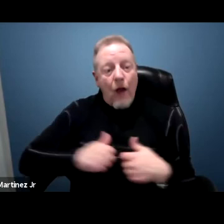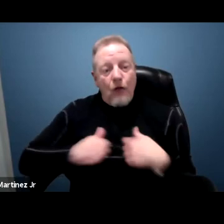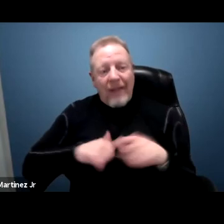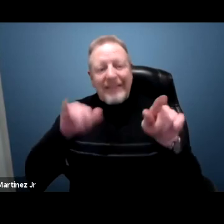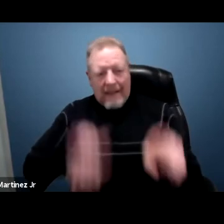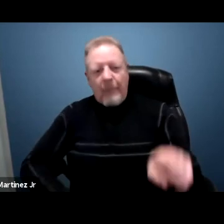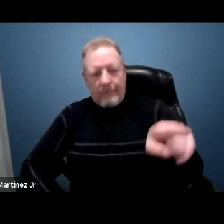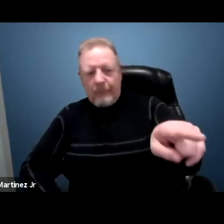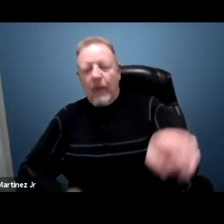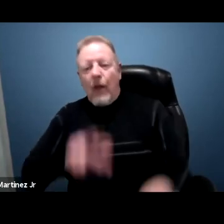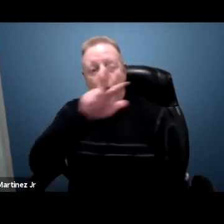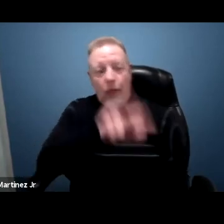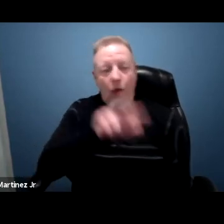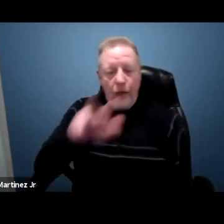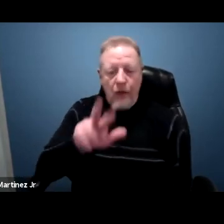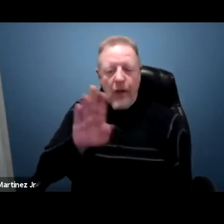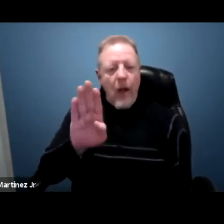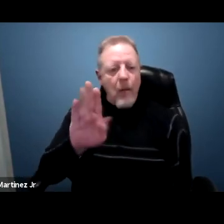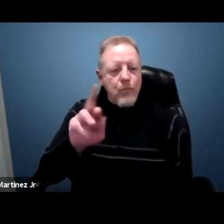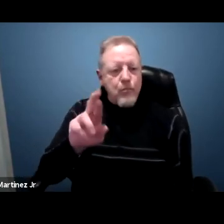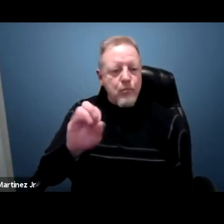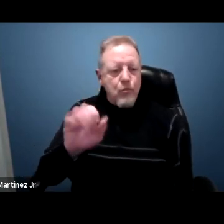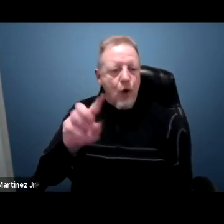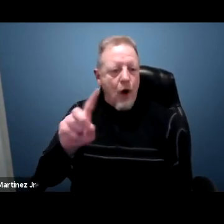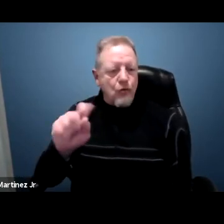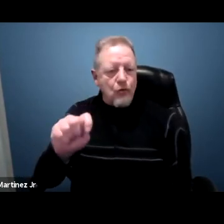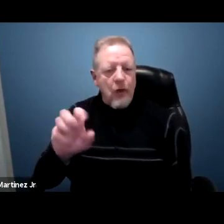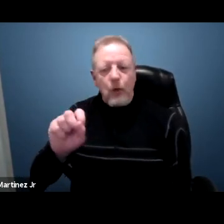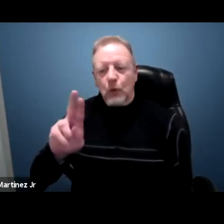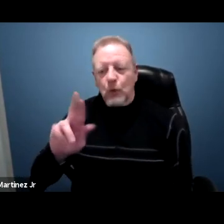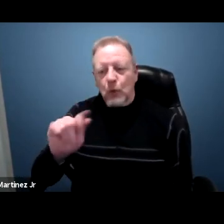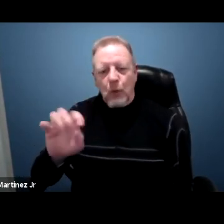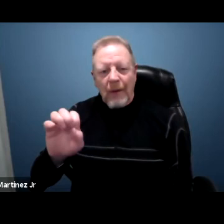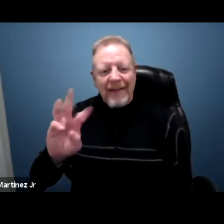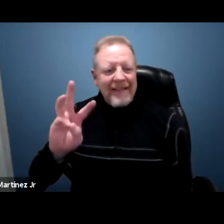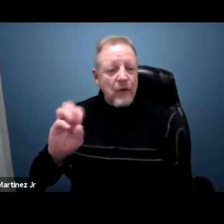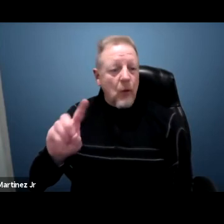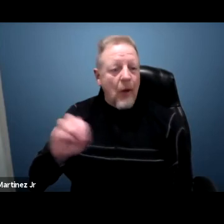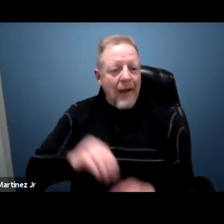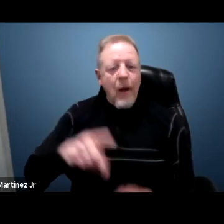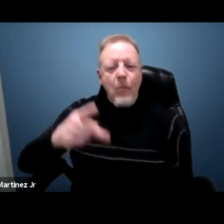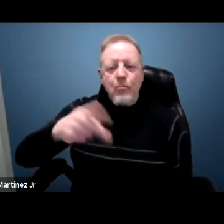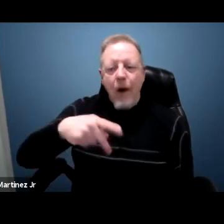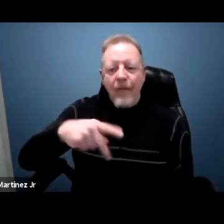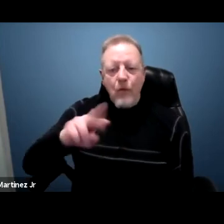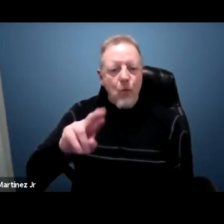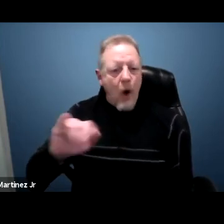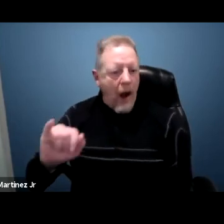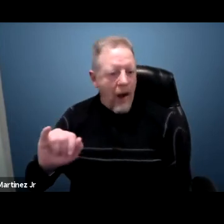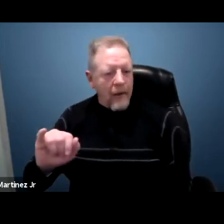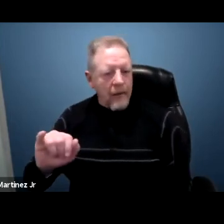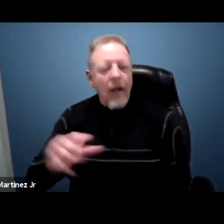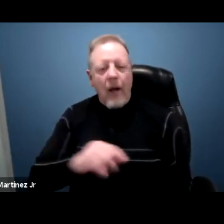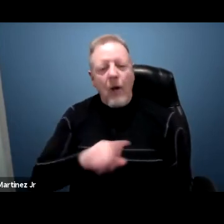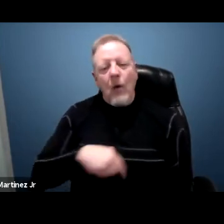regularly, is at 33 Broad Street, Suite 601, Providence, Rhode Island. And